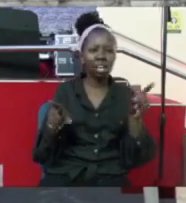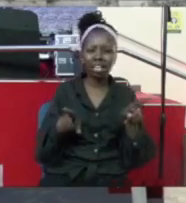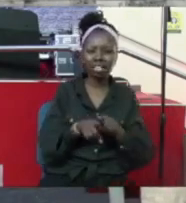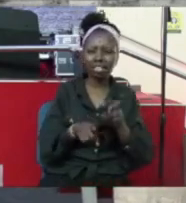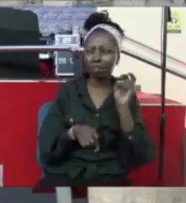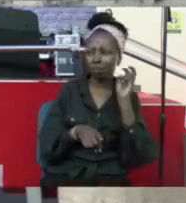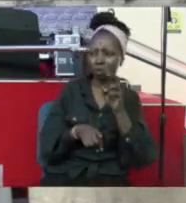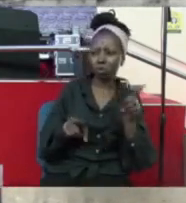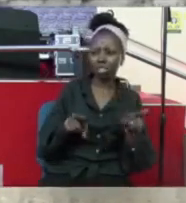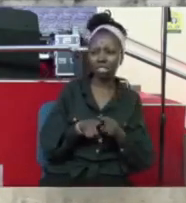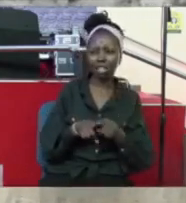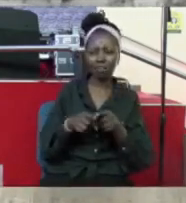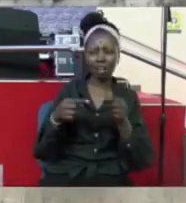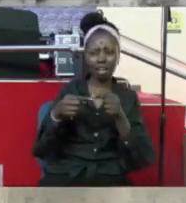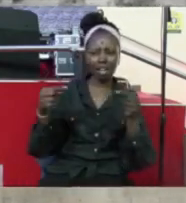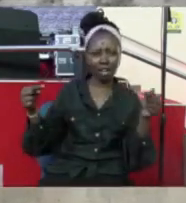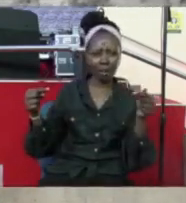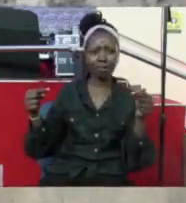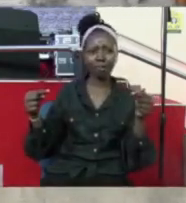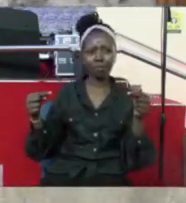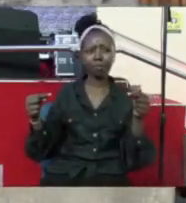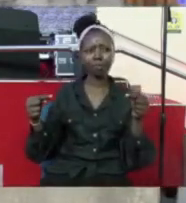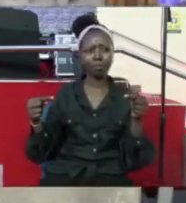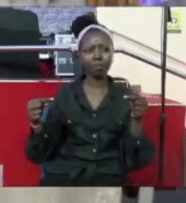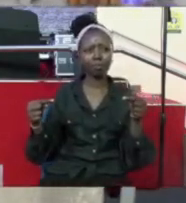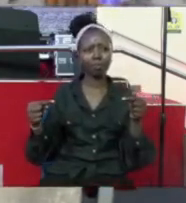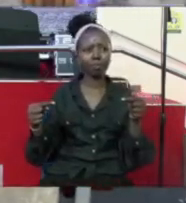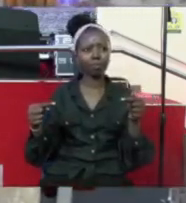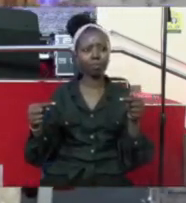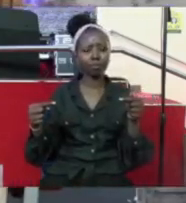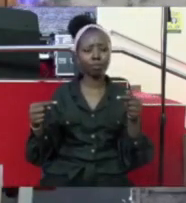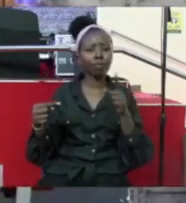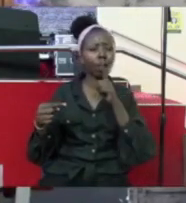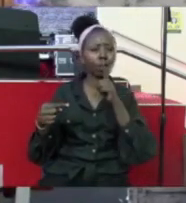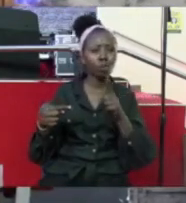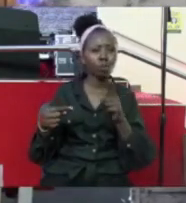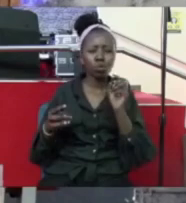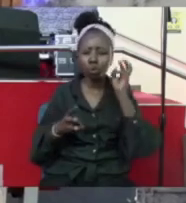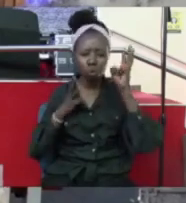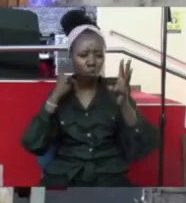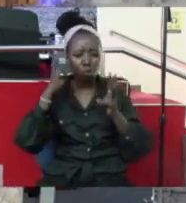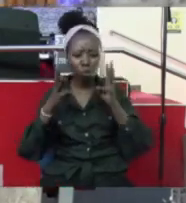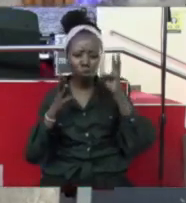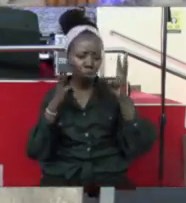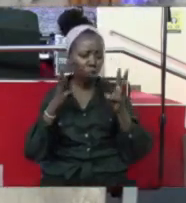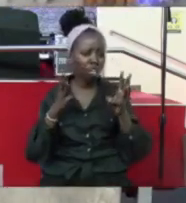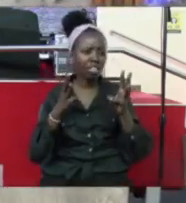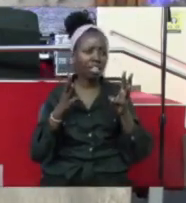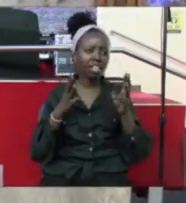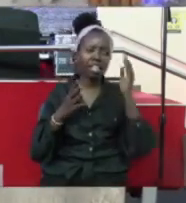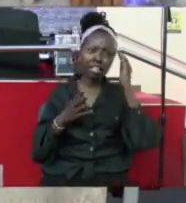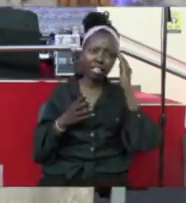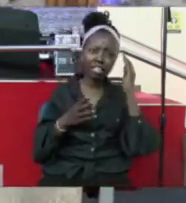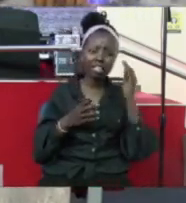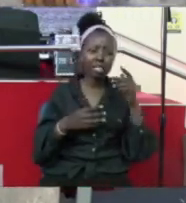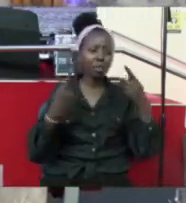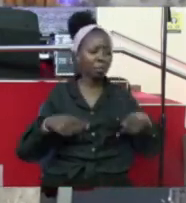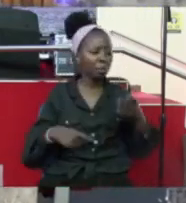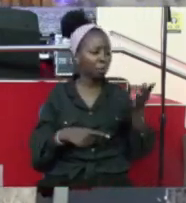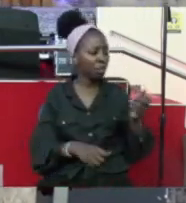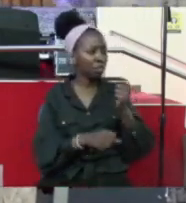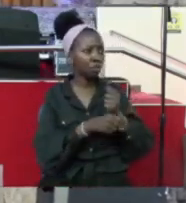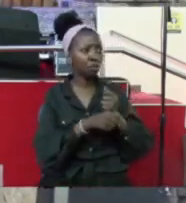walikuwa wanaonekana kwamba hawapendezi wa wakali. So they were troubled and they were asking, what will these people do when darkness comes? Hivyo wakawa